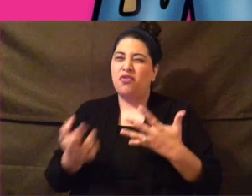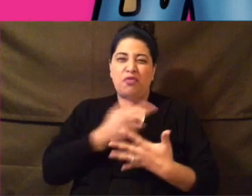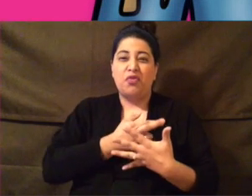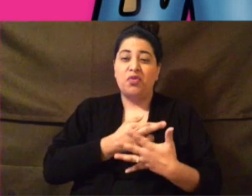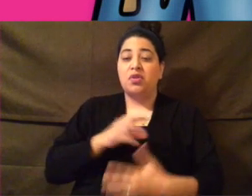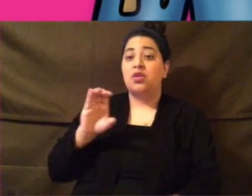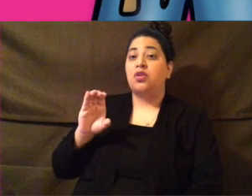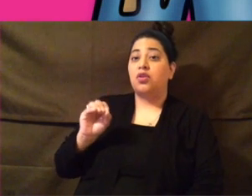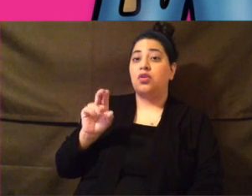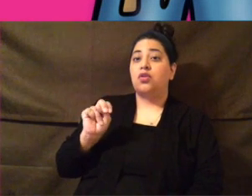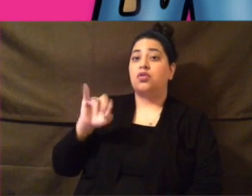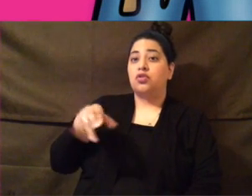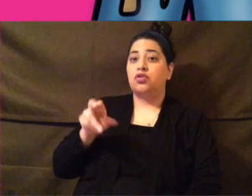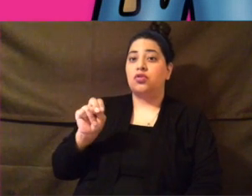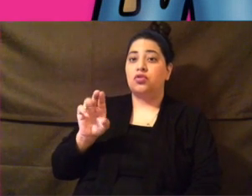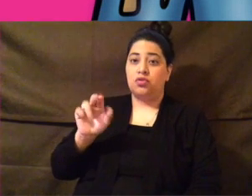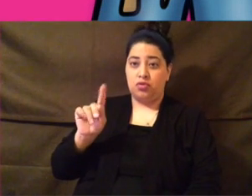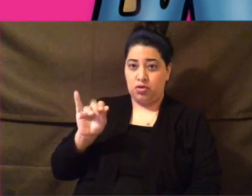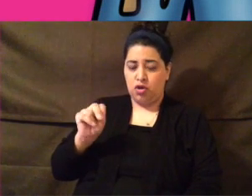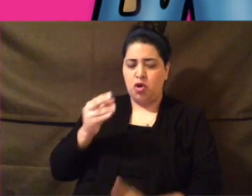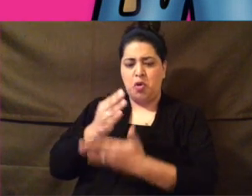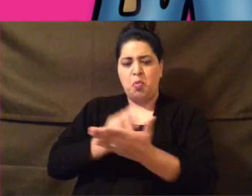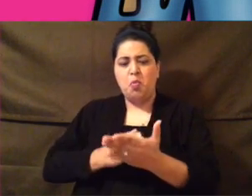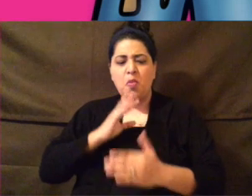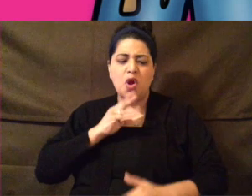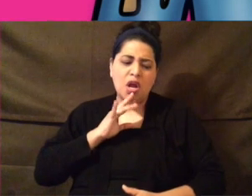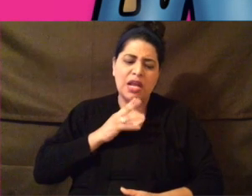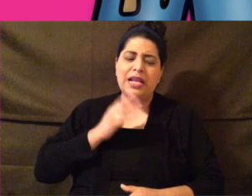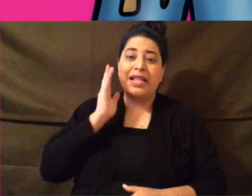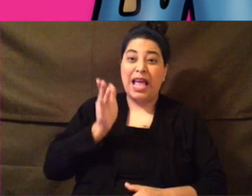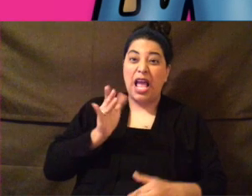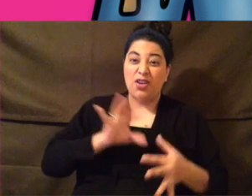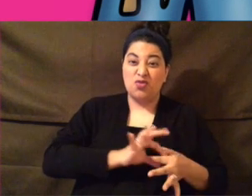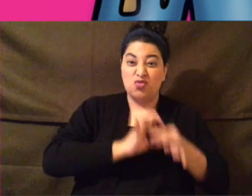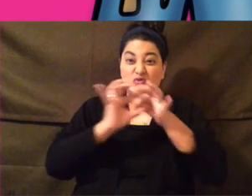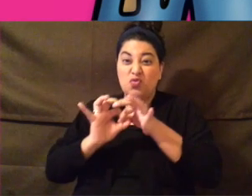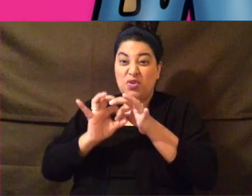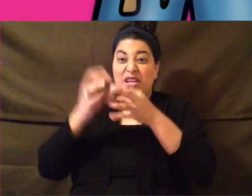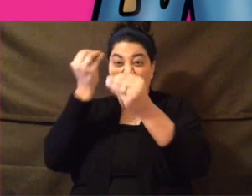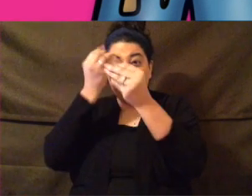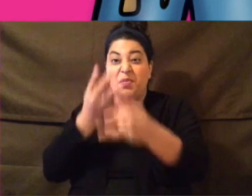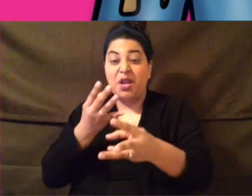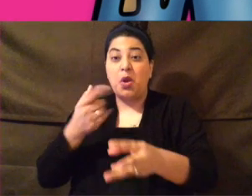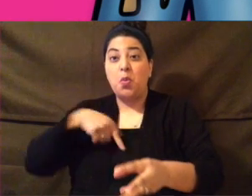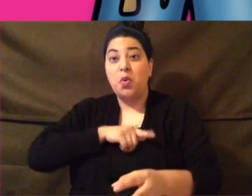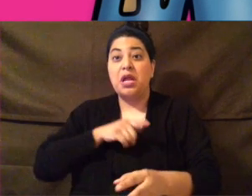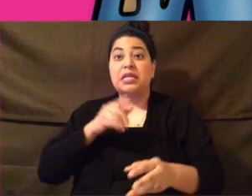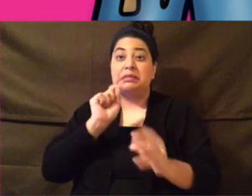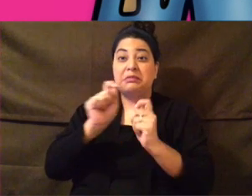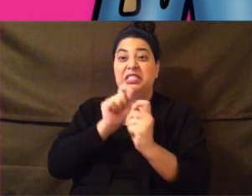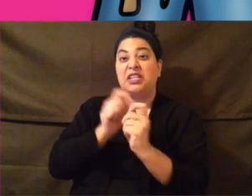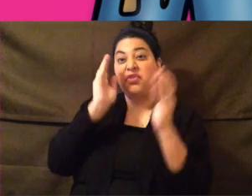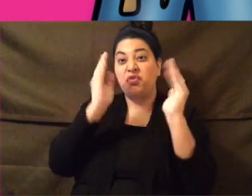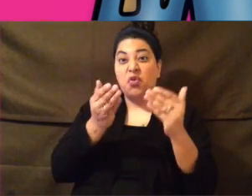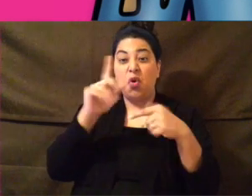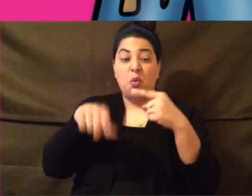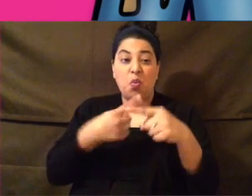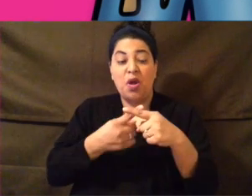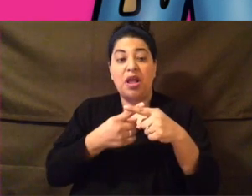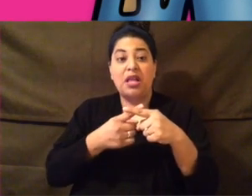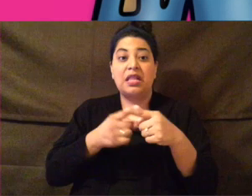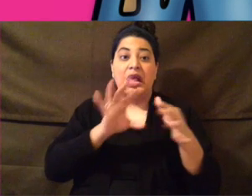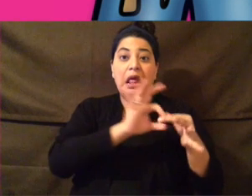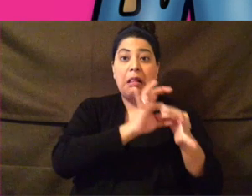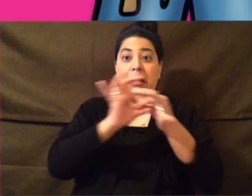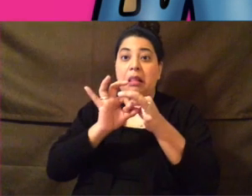review. A conjunction is a part of speech that joins words, phrases, or clauses. And we're specifically focusing